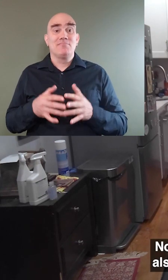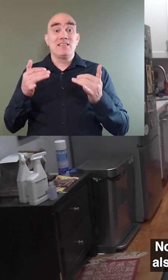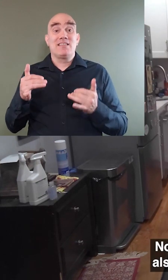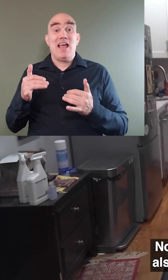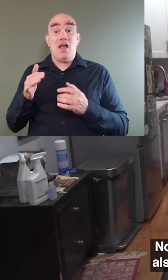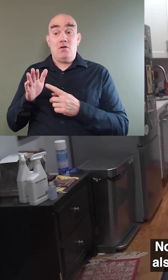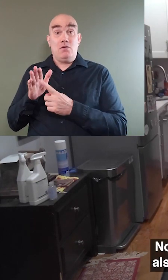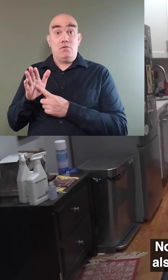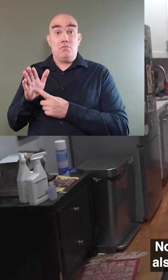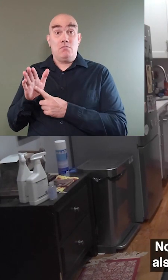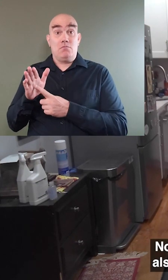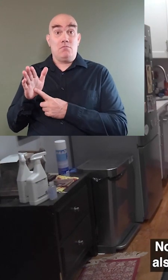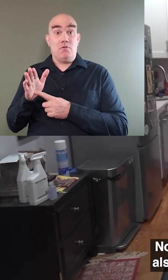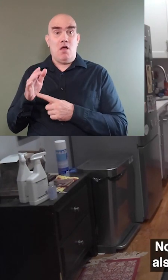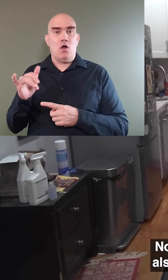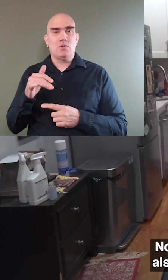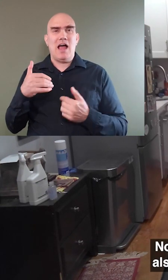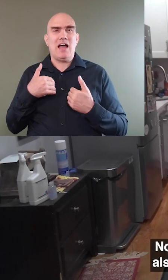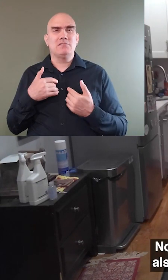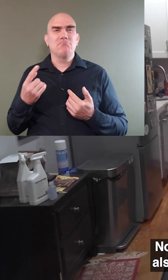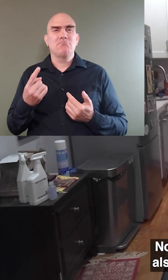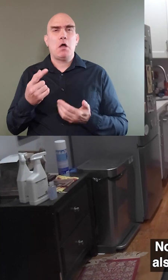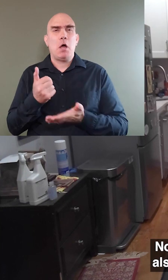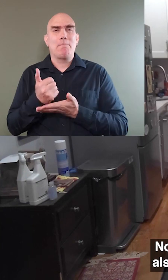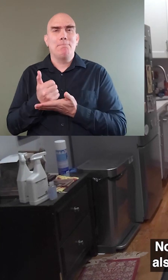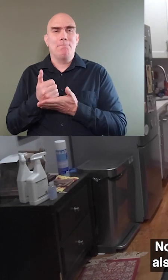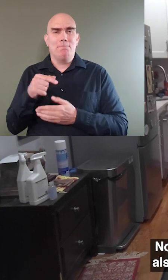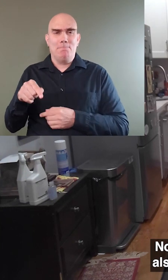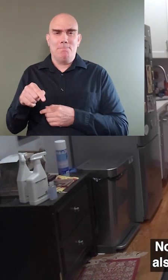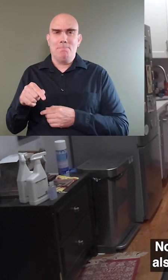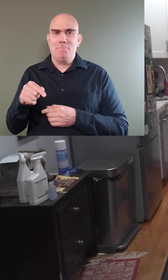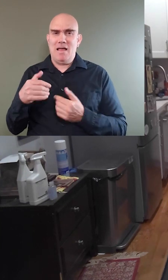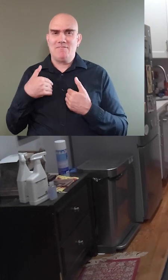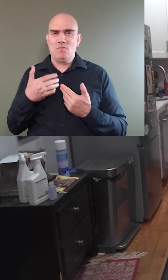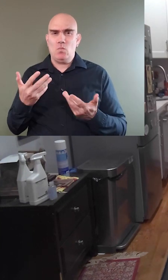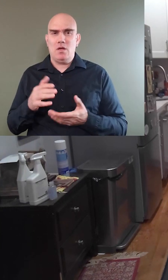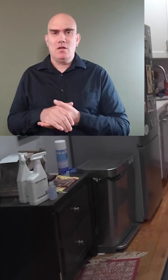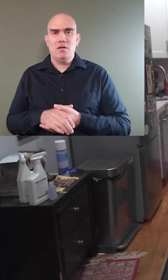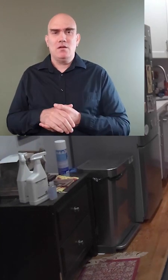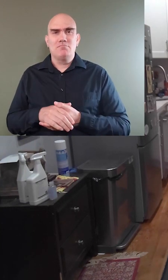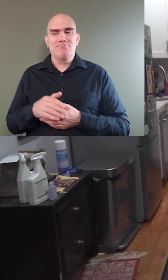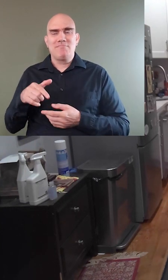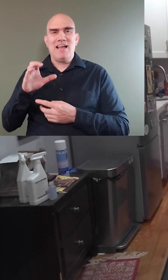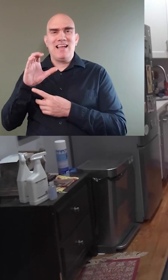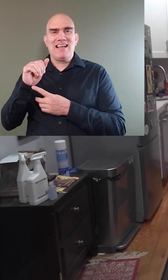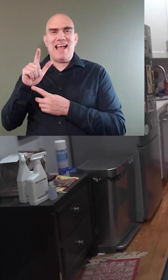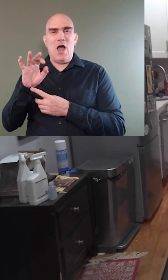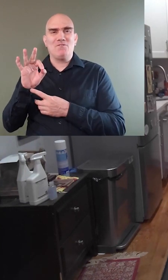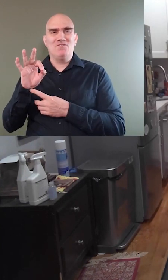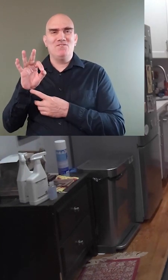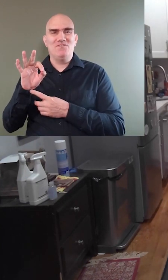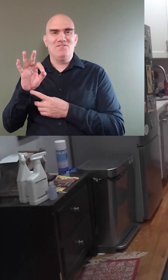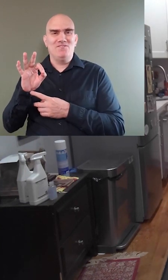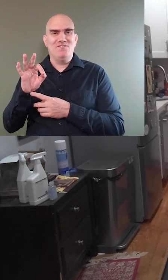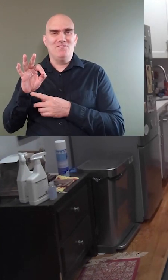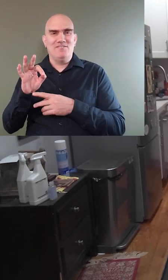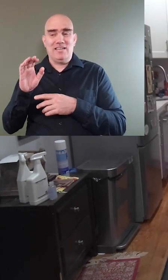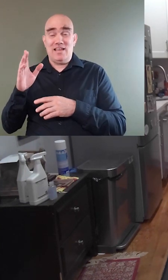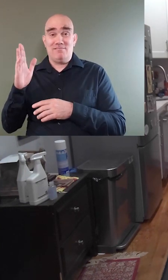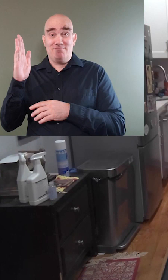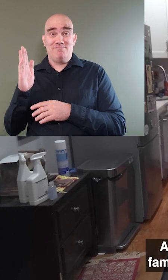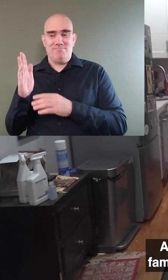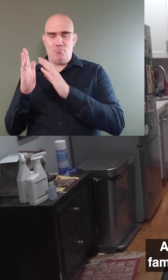the sole of our foot has also somebody to help it out, which is our big set of